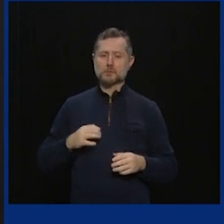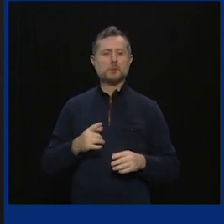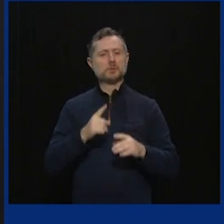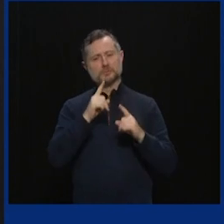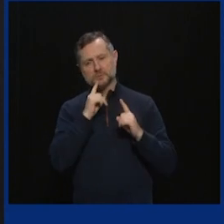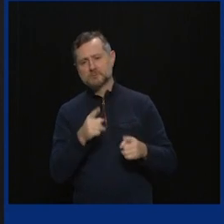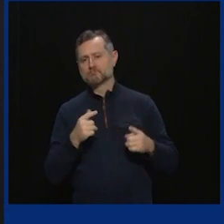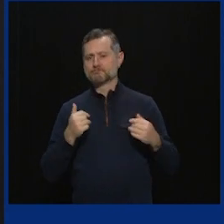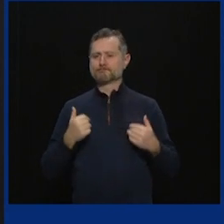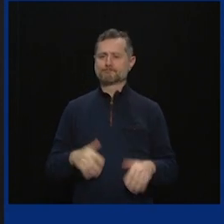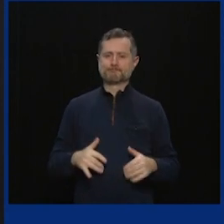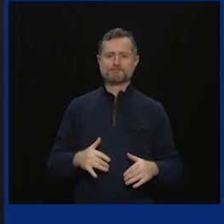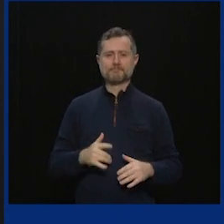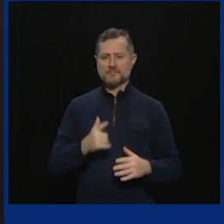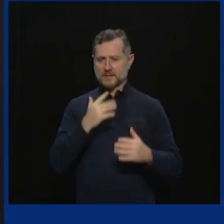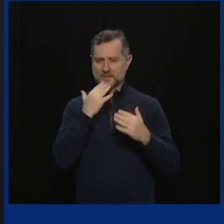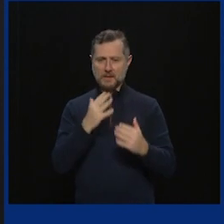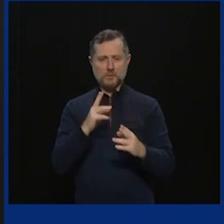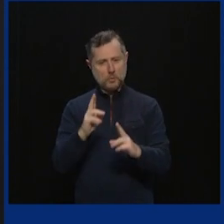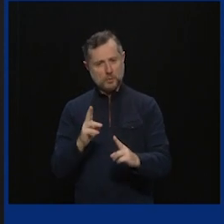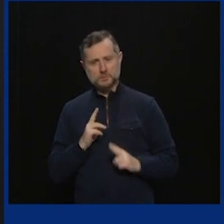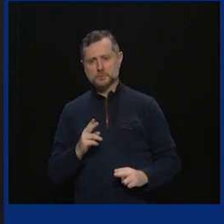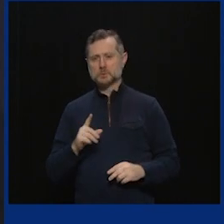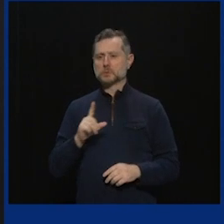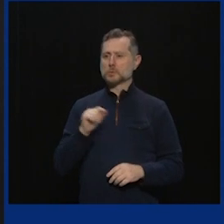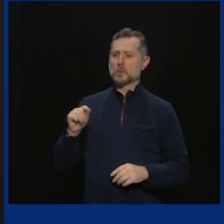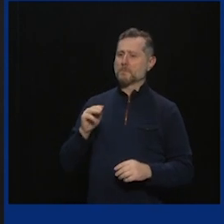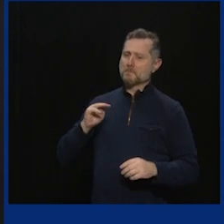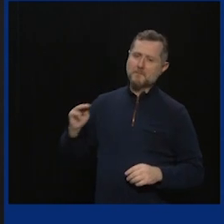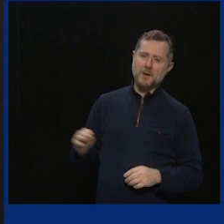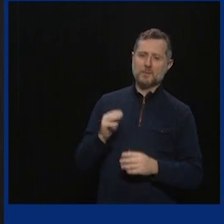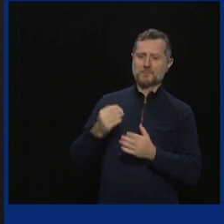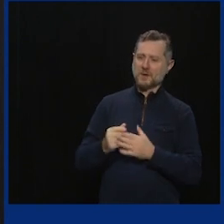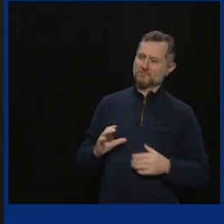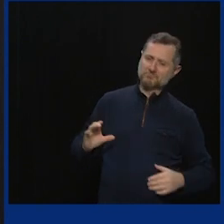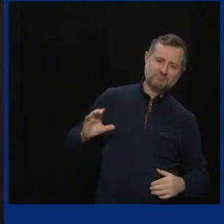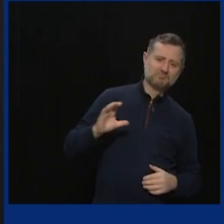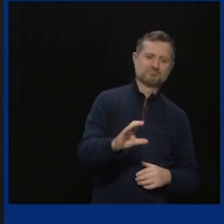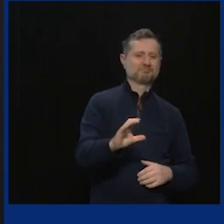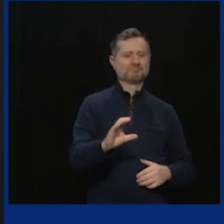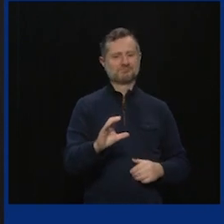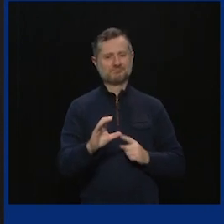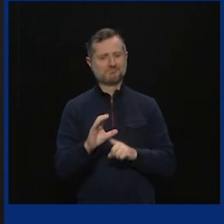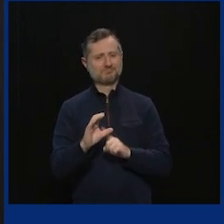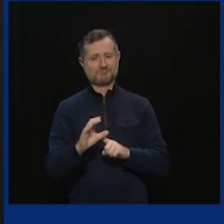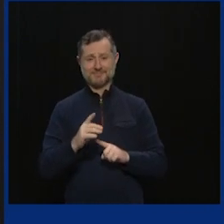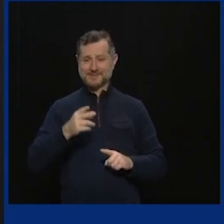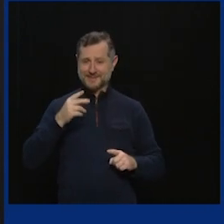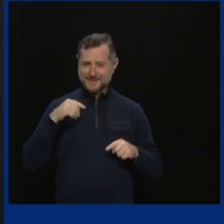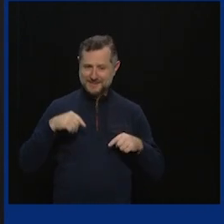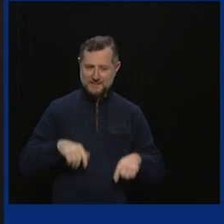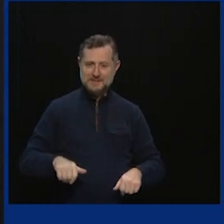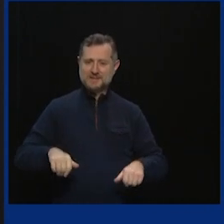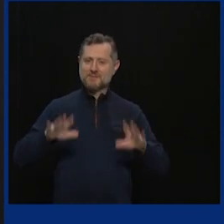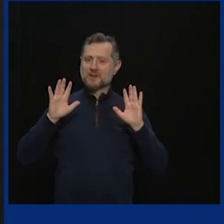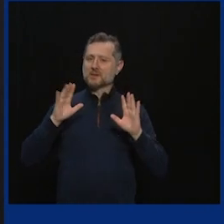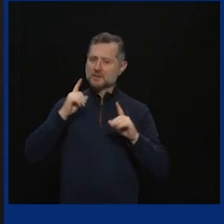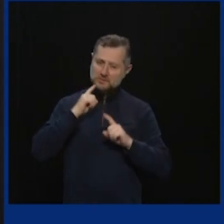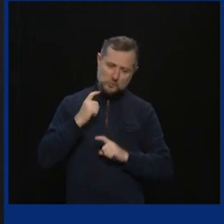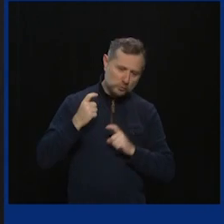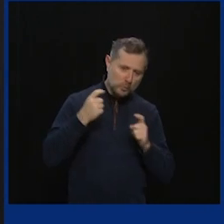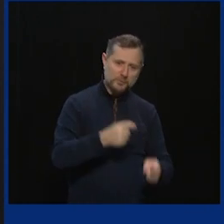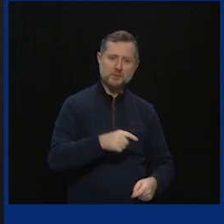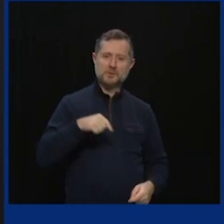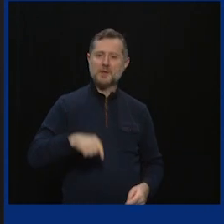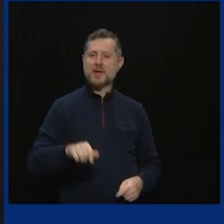the recognition of the contribution and the sacrifices that this Asian community has contributed so much to the city. So there are a lot of people behind the